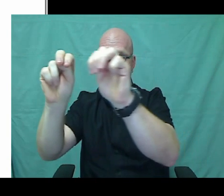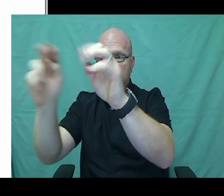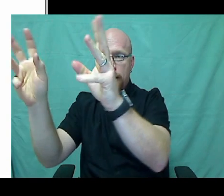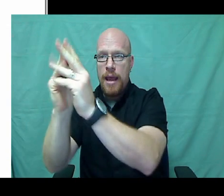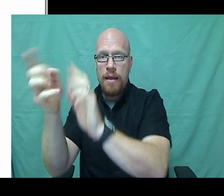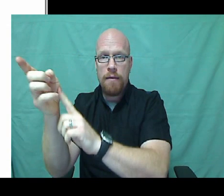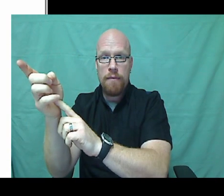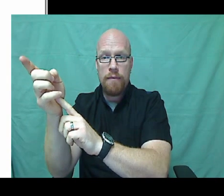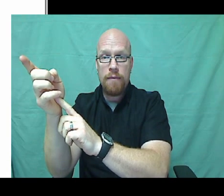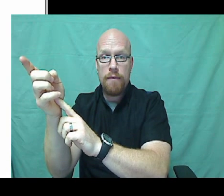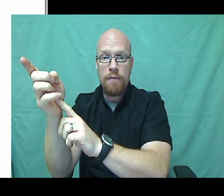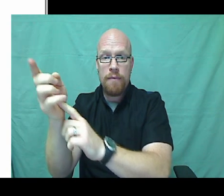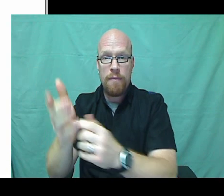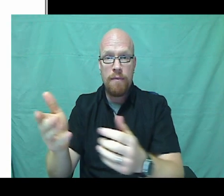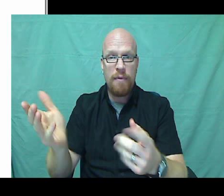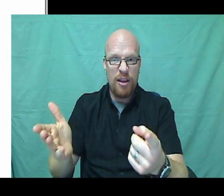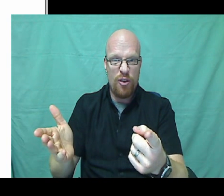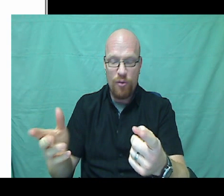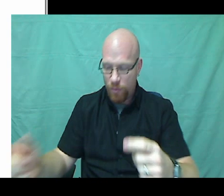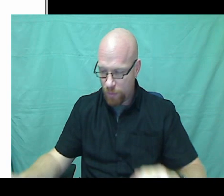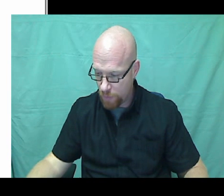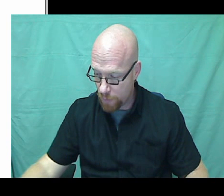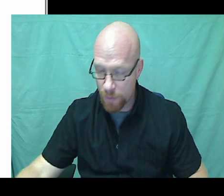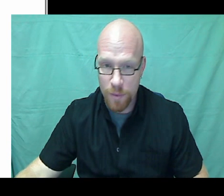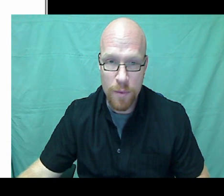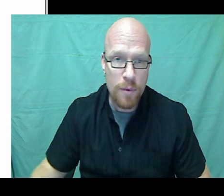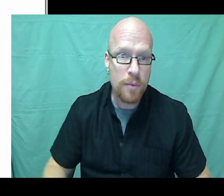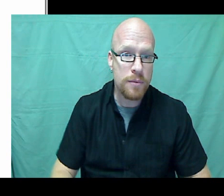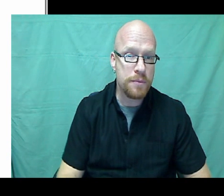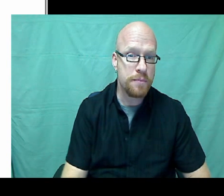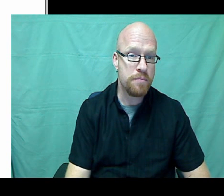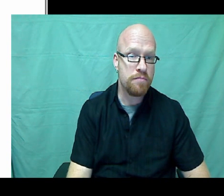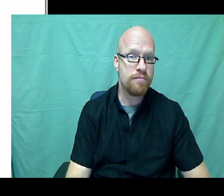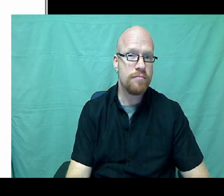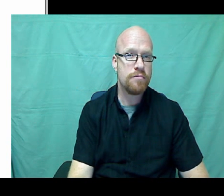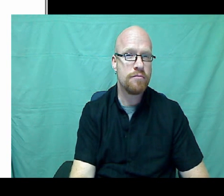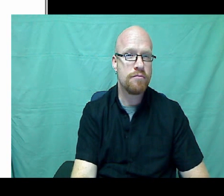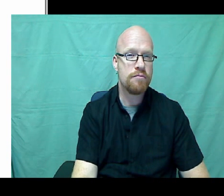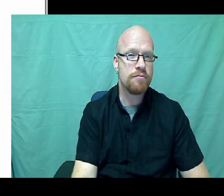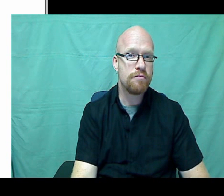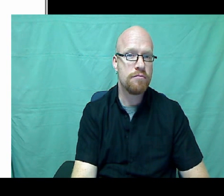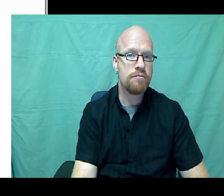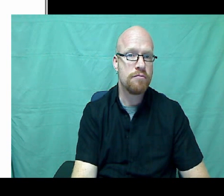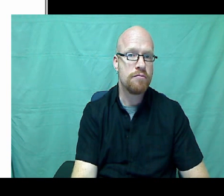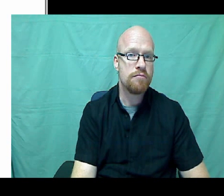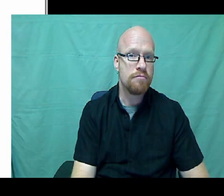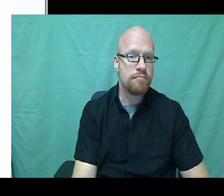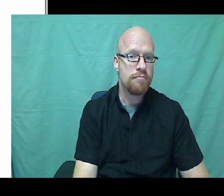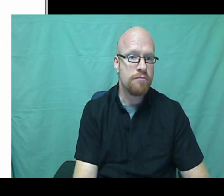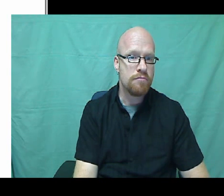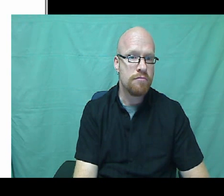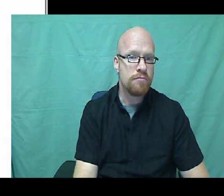and n, add together to find our answer.